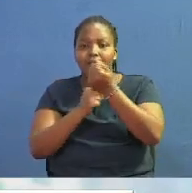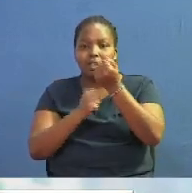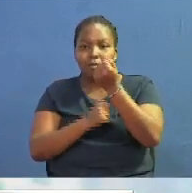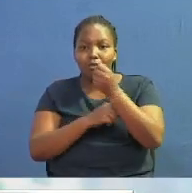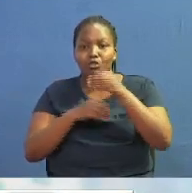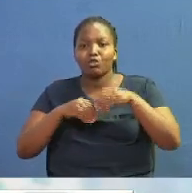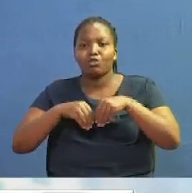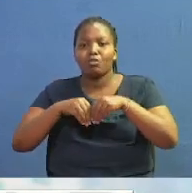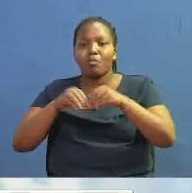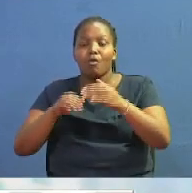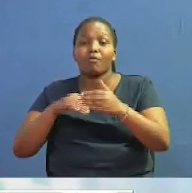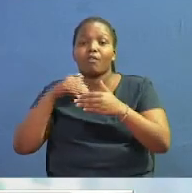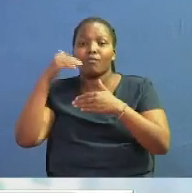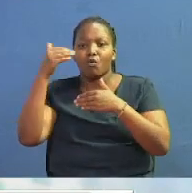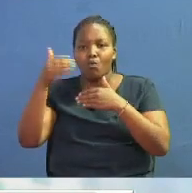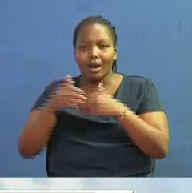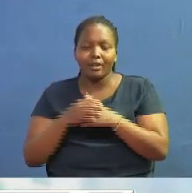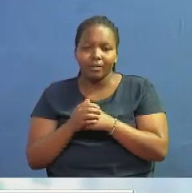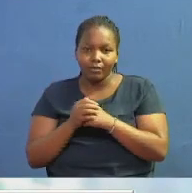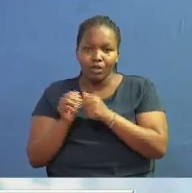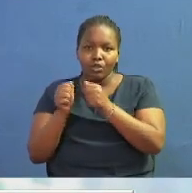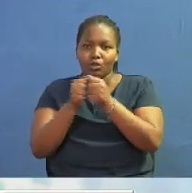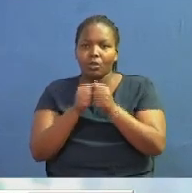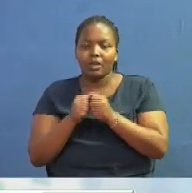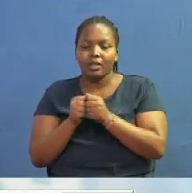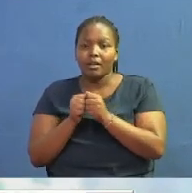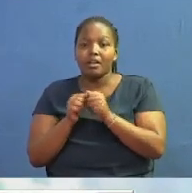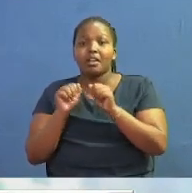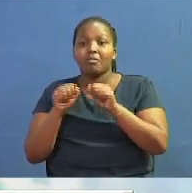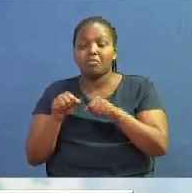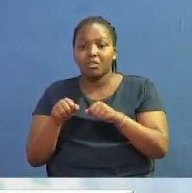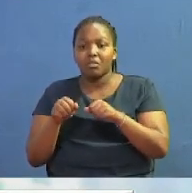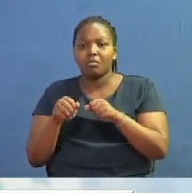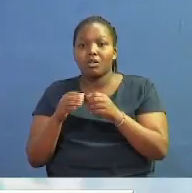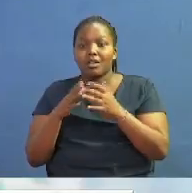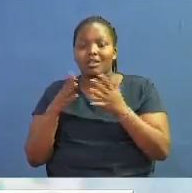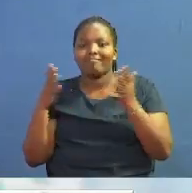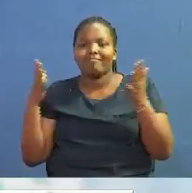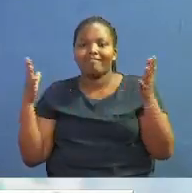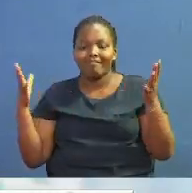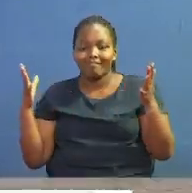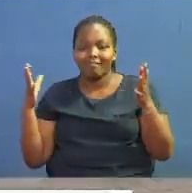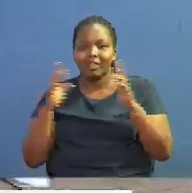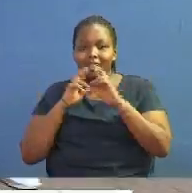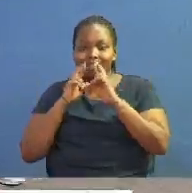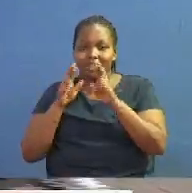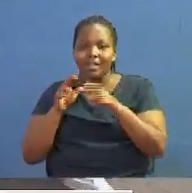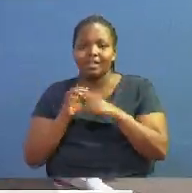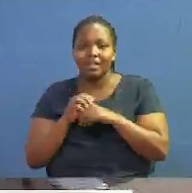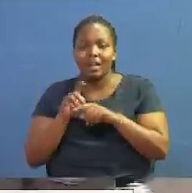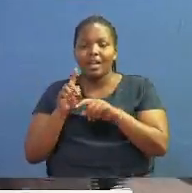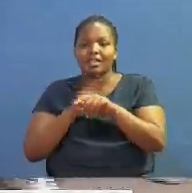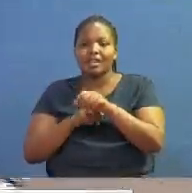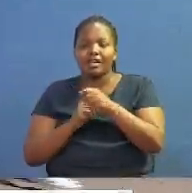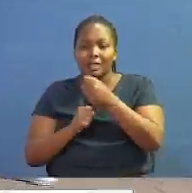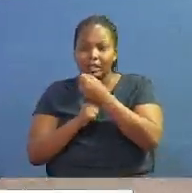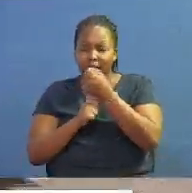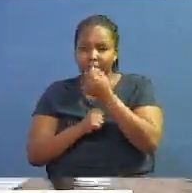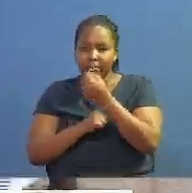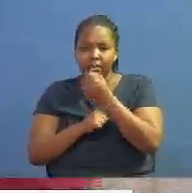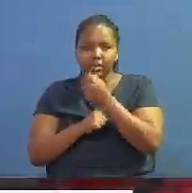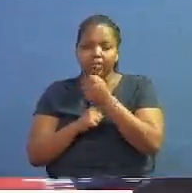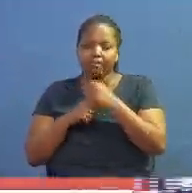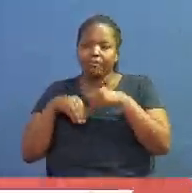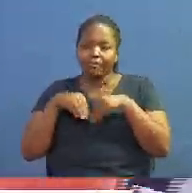forward together, and we shall see very great results as a nation when we support inclusion and inclusive